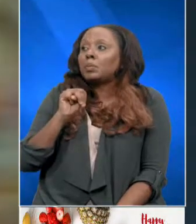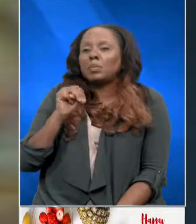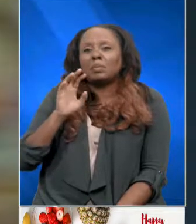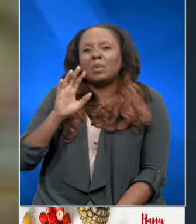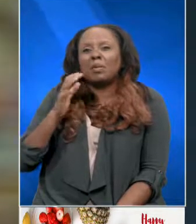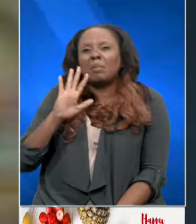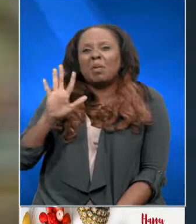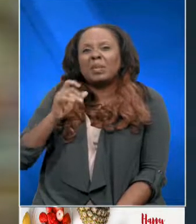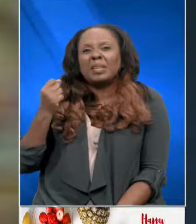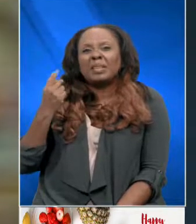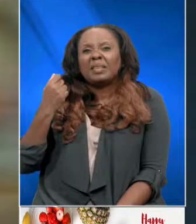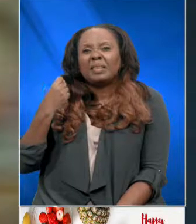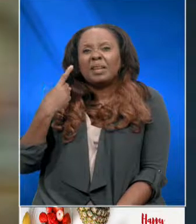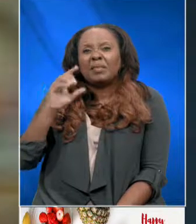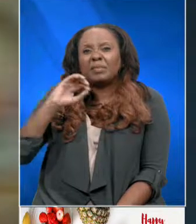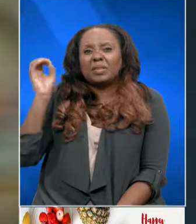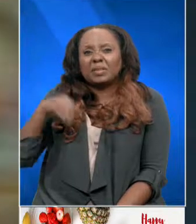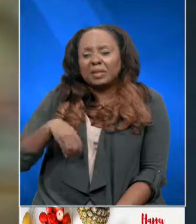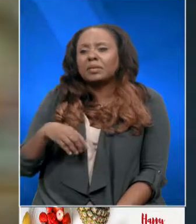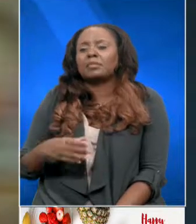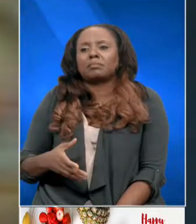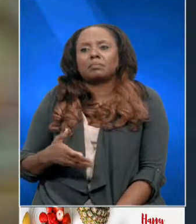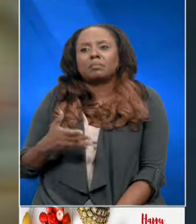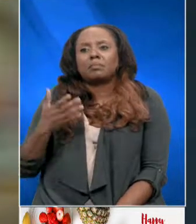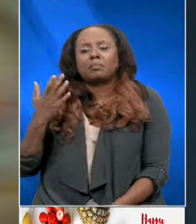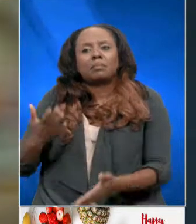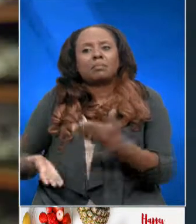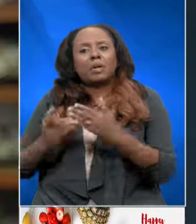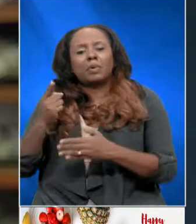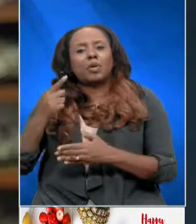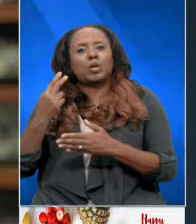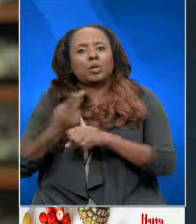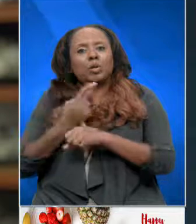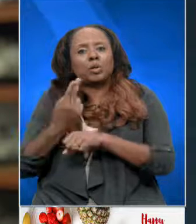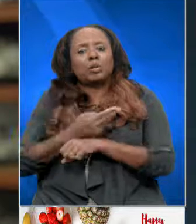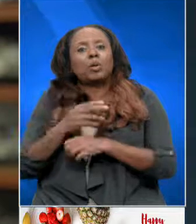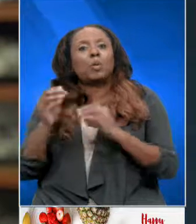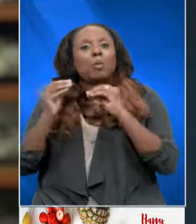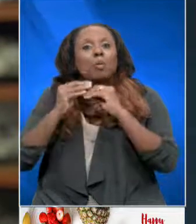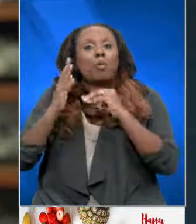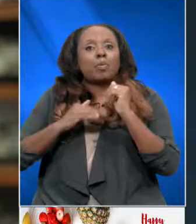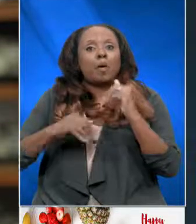11%, and this is just a tablespoon. So you might be using more than 1 tablespoon. So you need to be